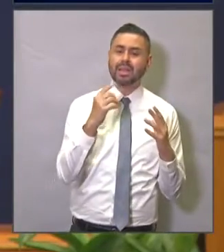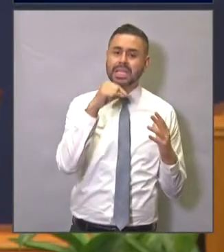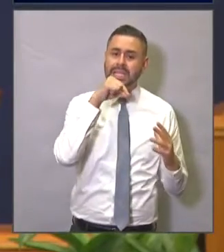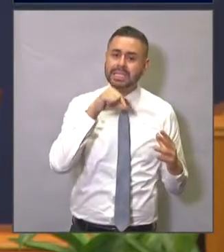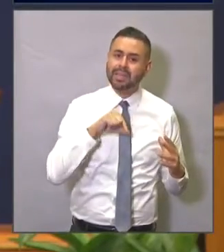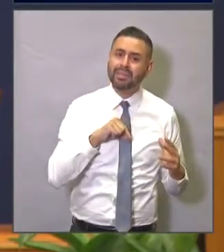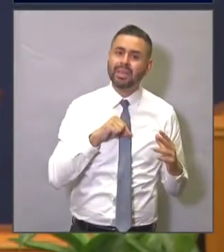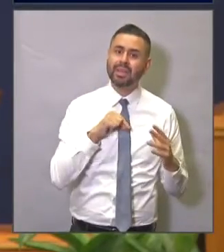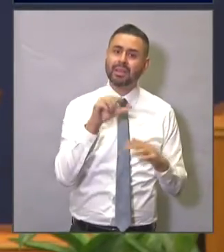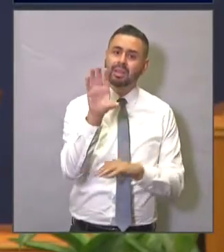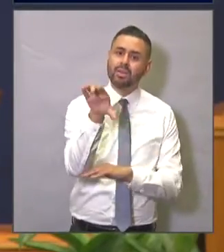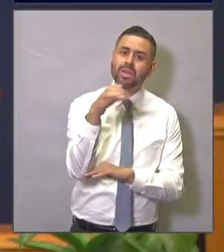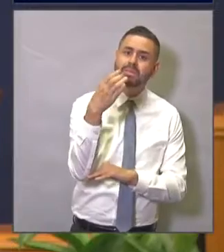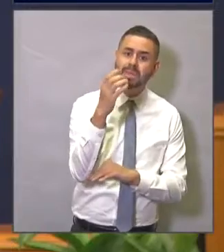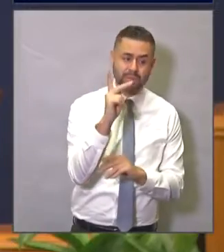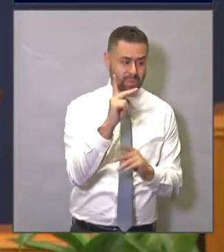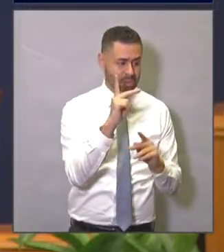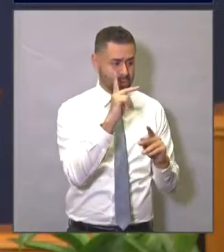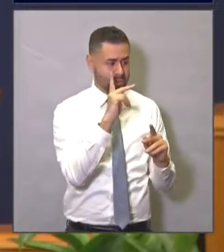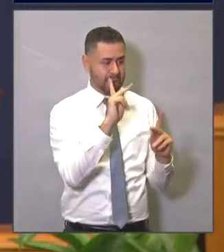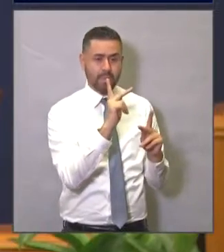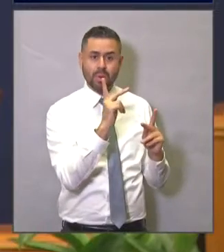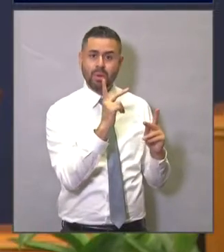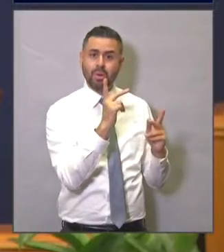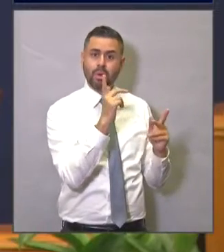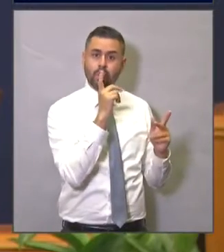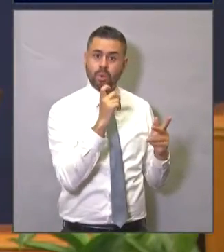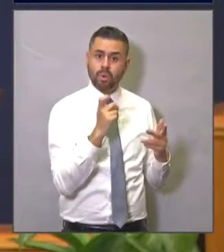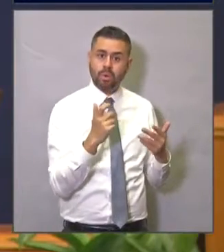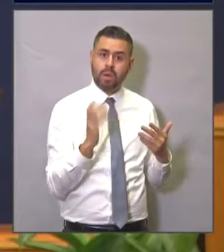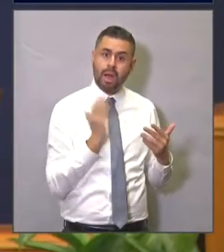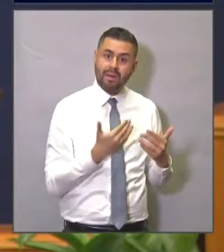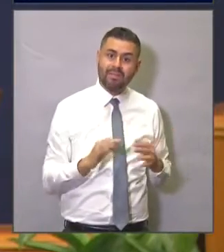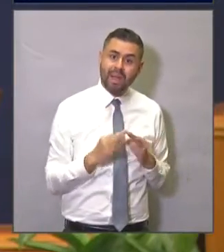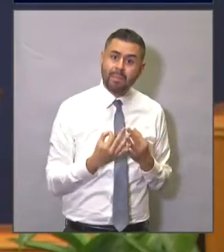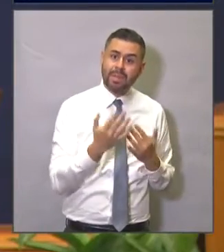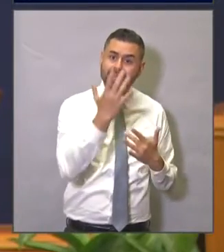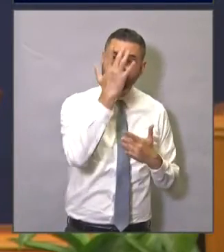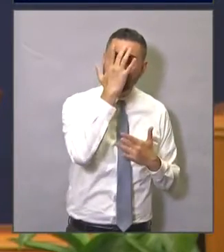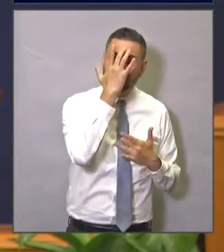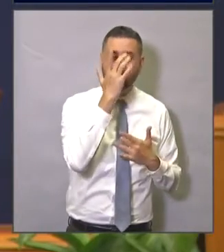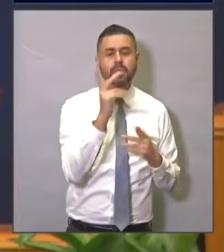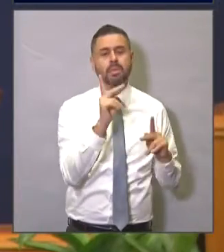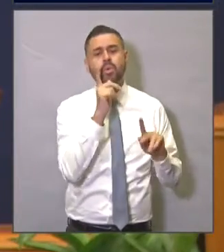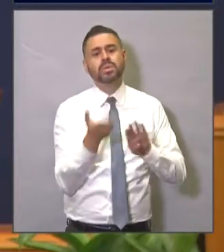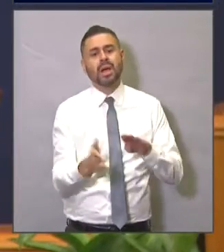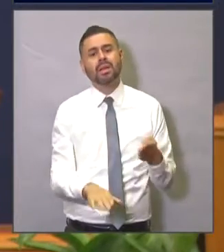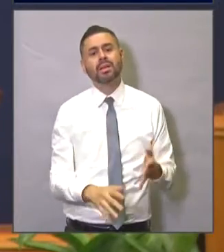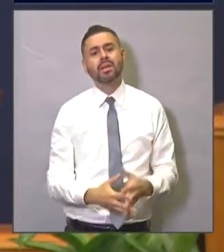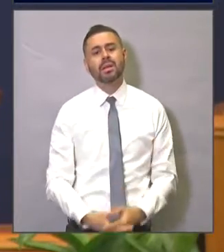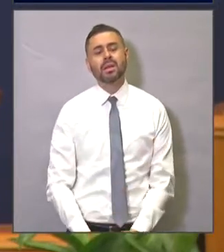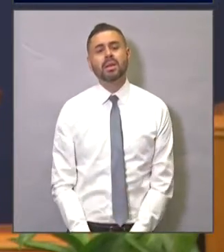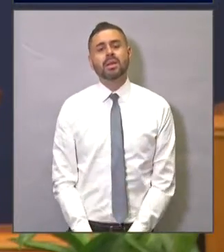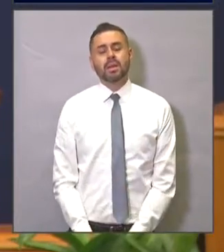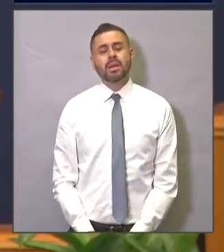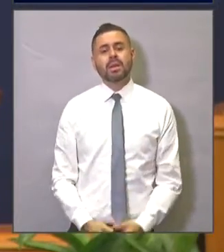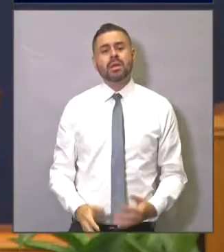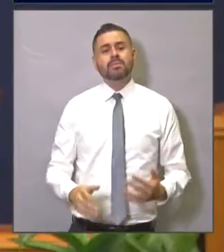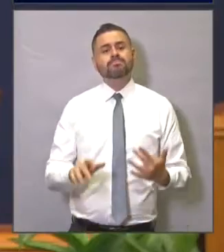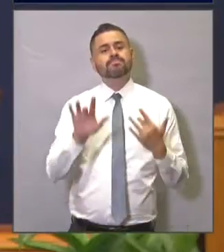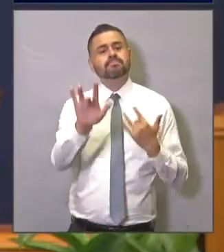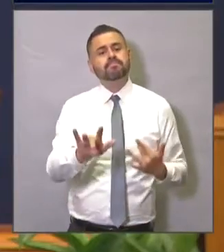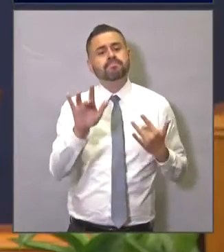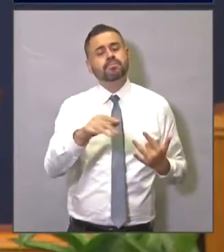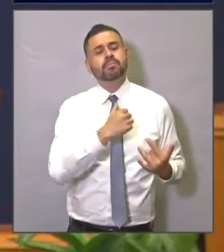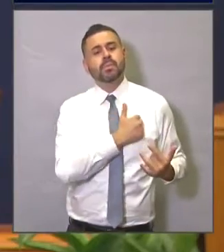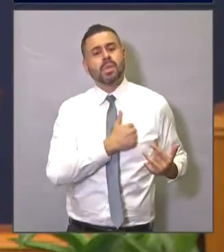the death or illness of someone that is close to them. I extend my deepest sympathy to those who have experienced these losses, as well